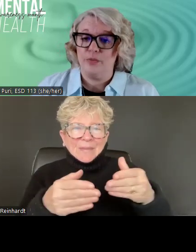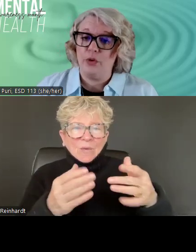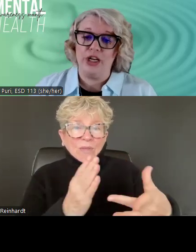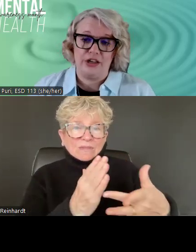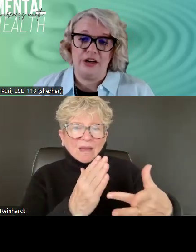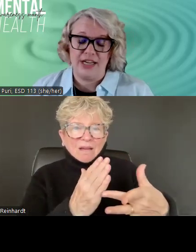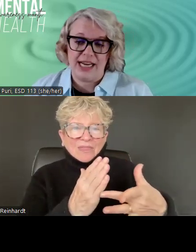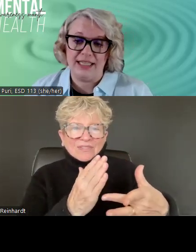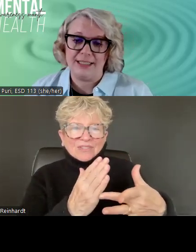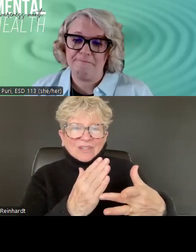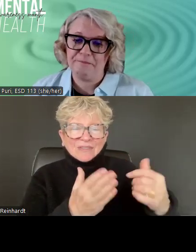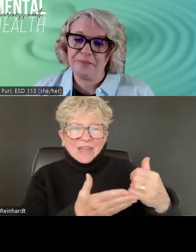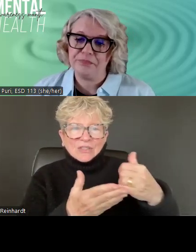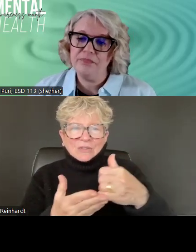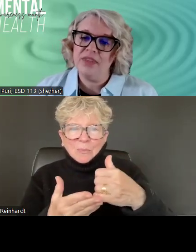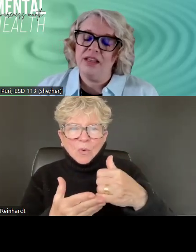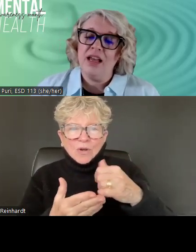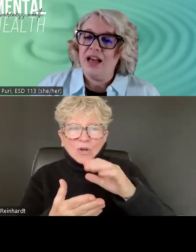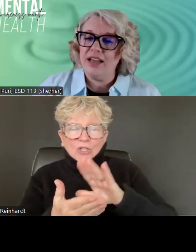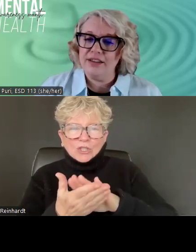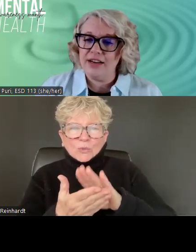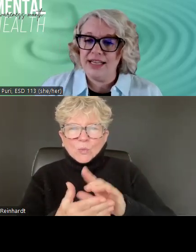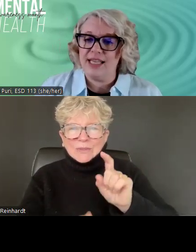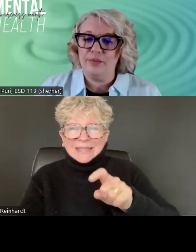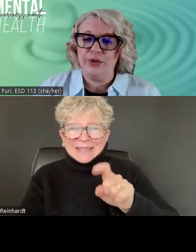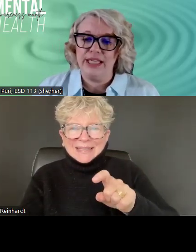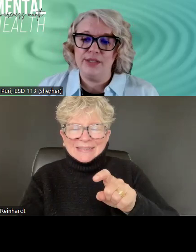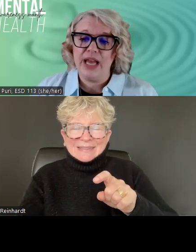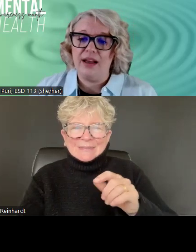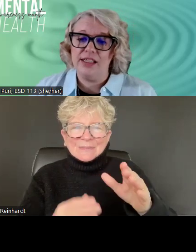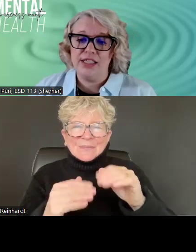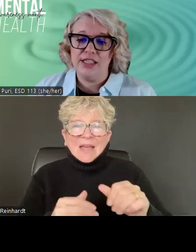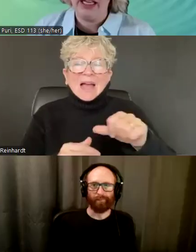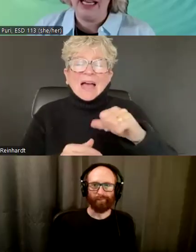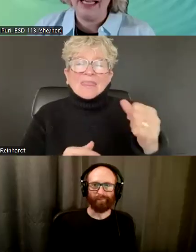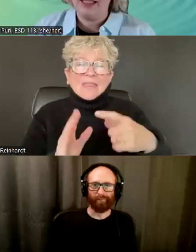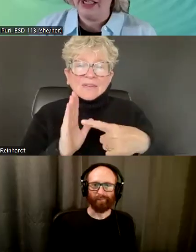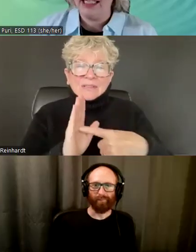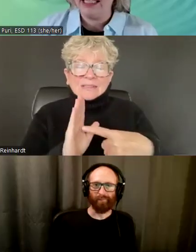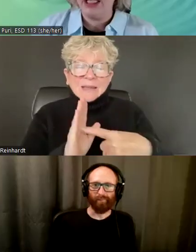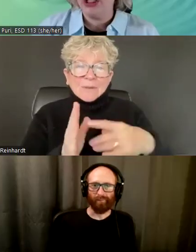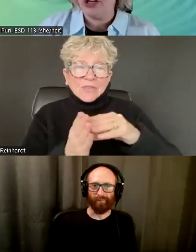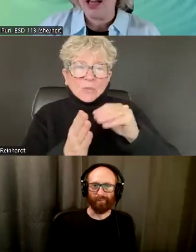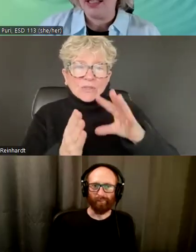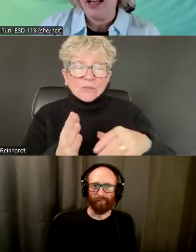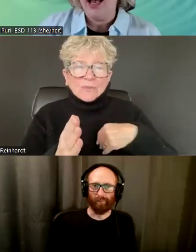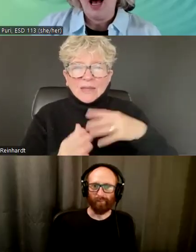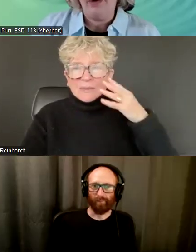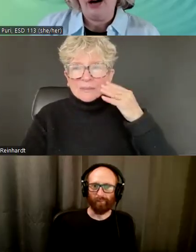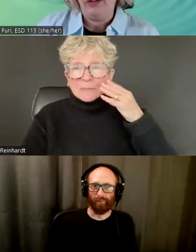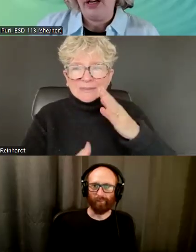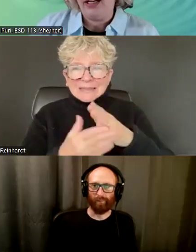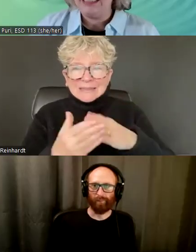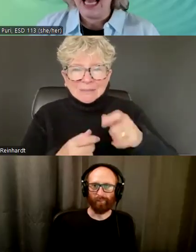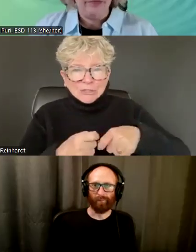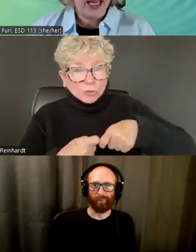that supported her need. Another example is we had a student experiencing stress